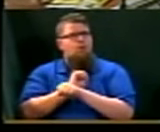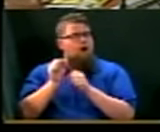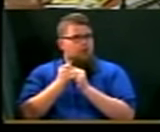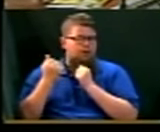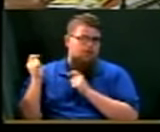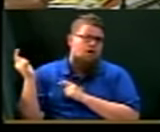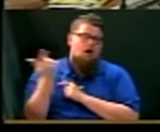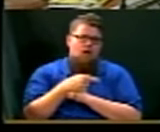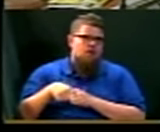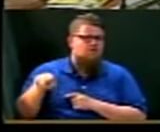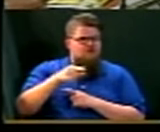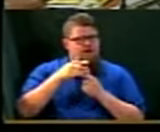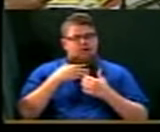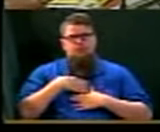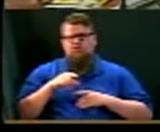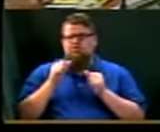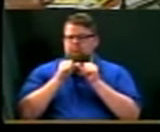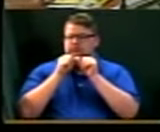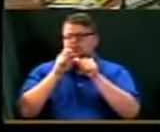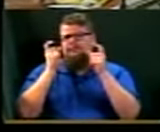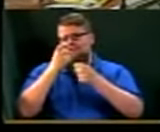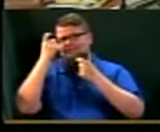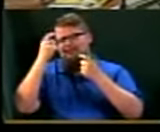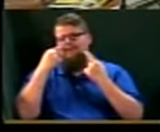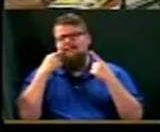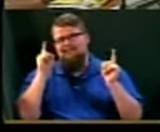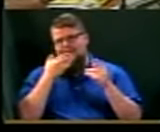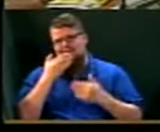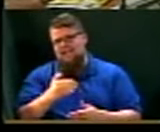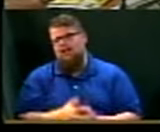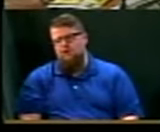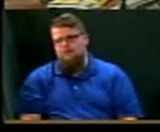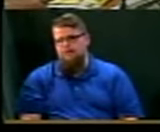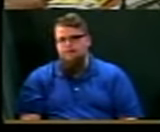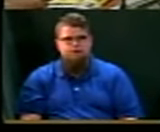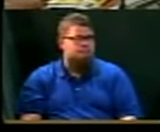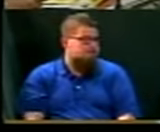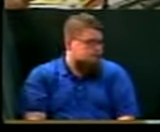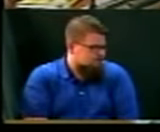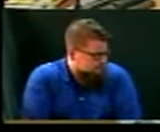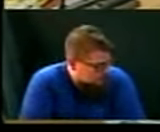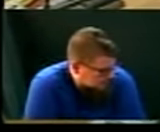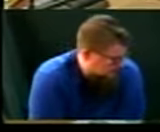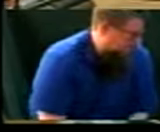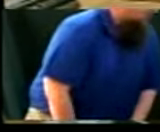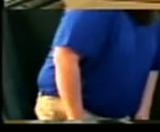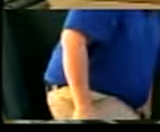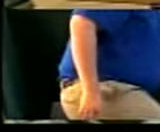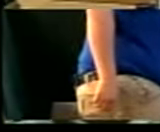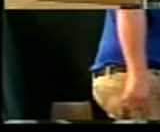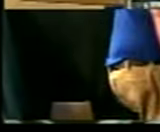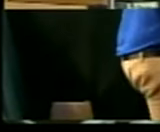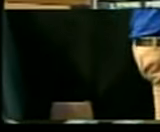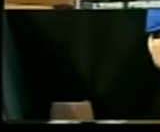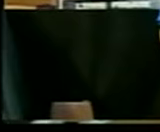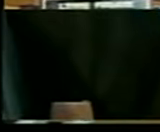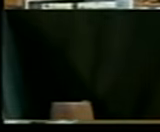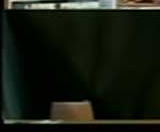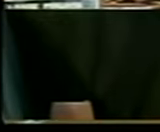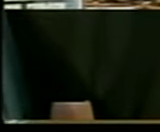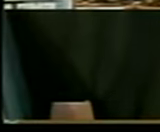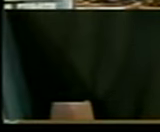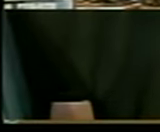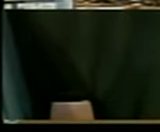much continued success. Ms. Horn. Thank you, Madam Chair. I just want to join